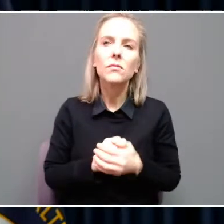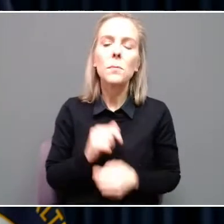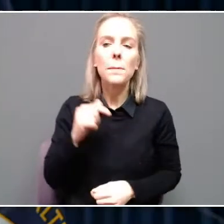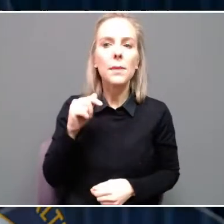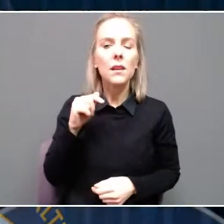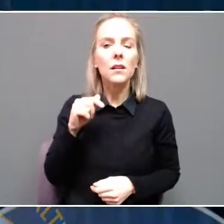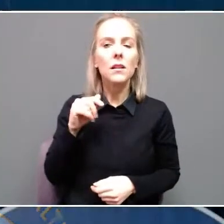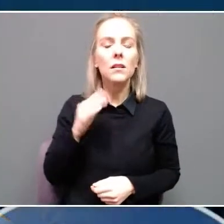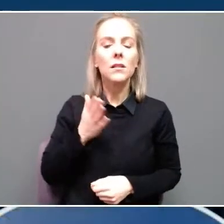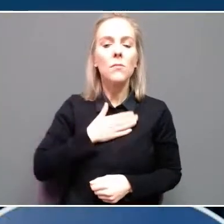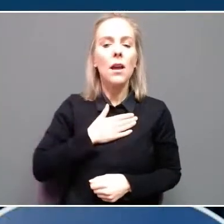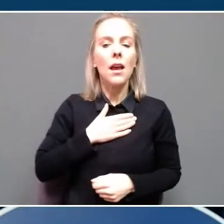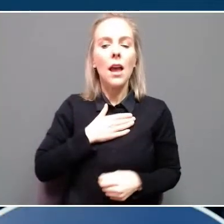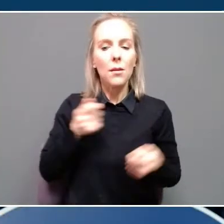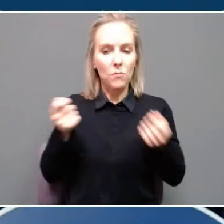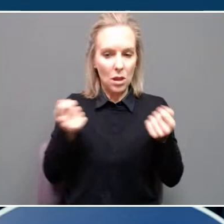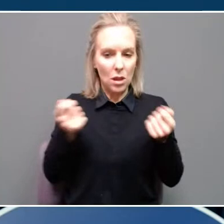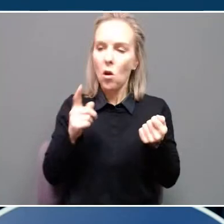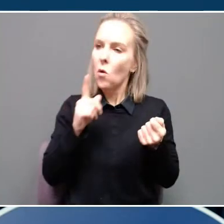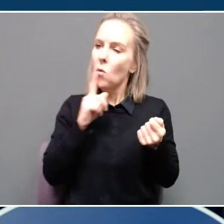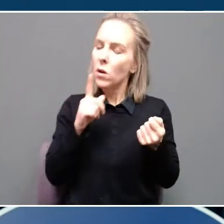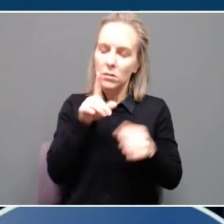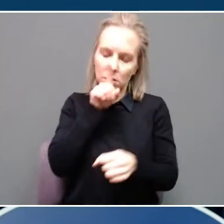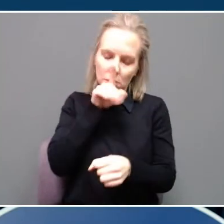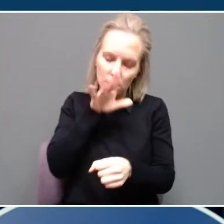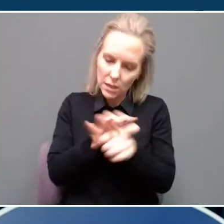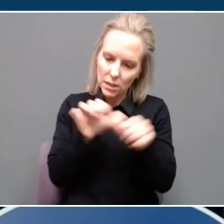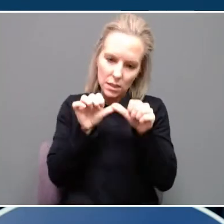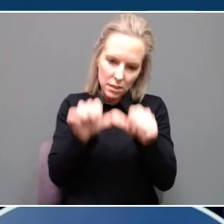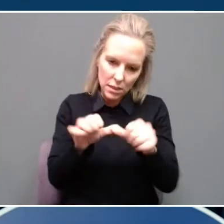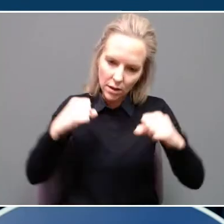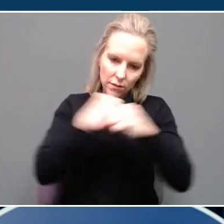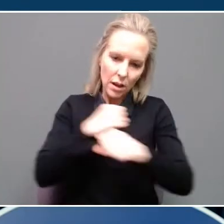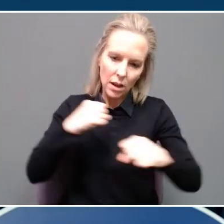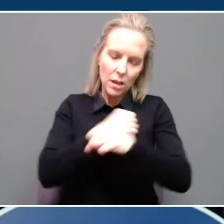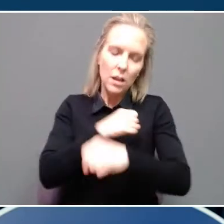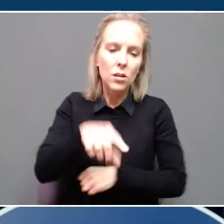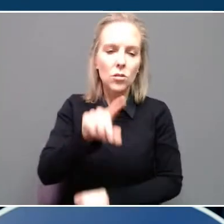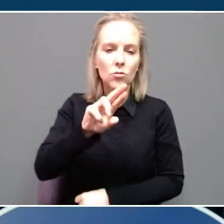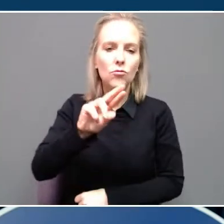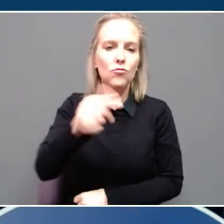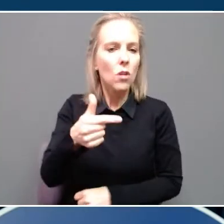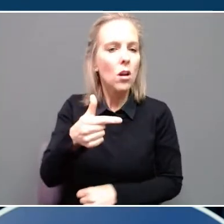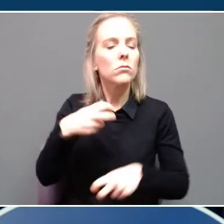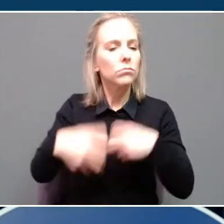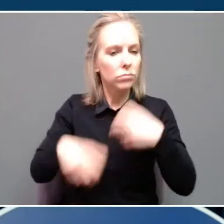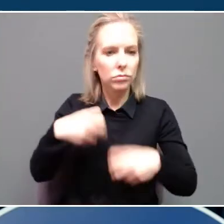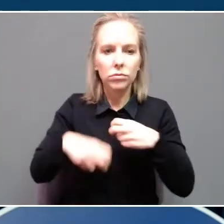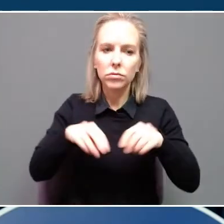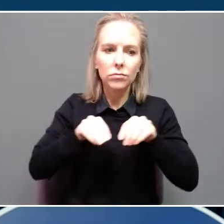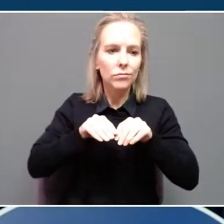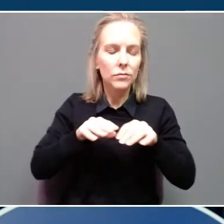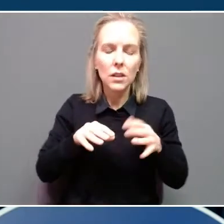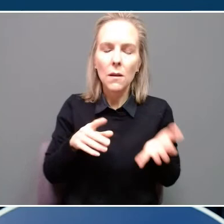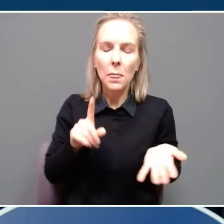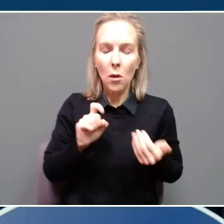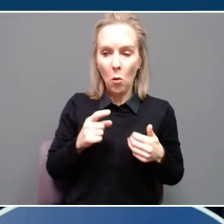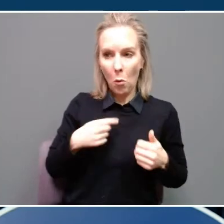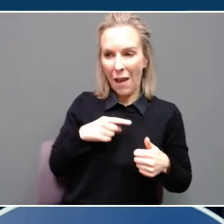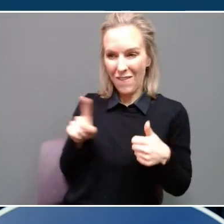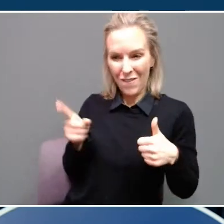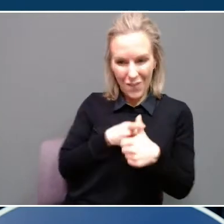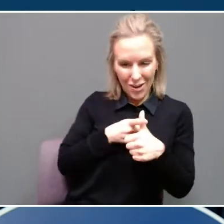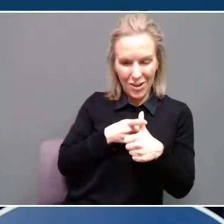committed to fighting this drug epidemic. It's a task that I took on first as Attorney General, where after